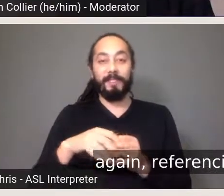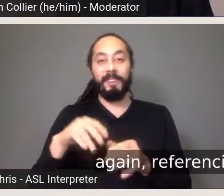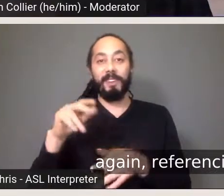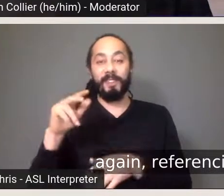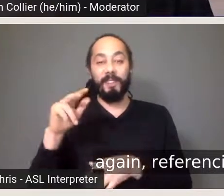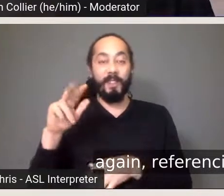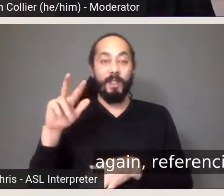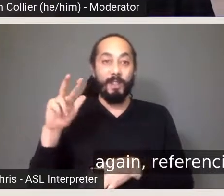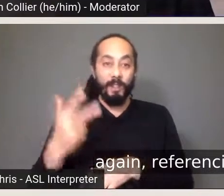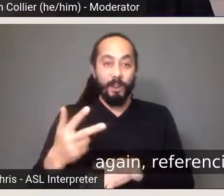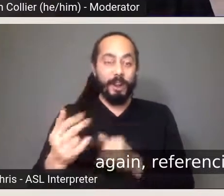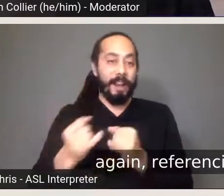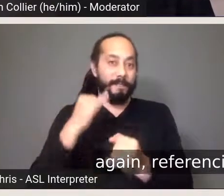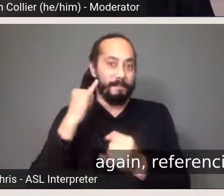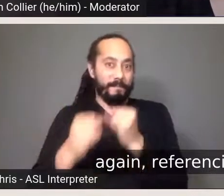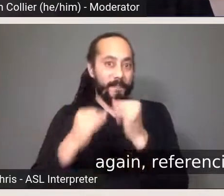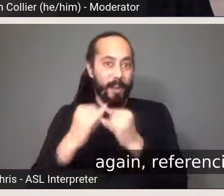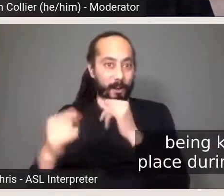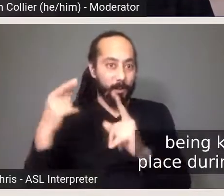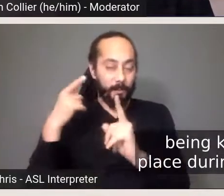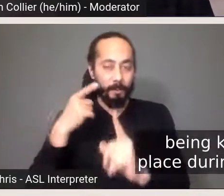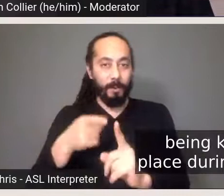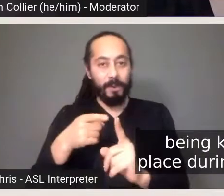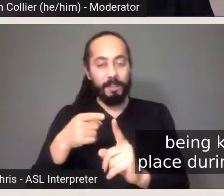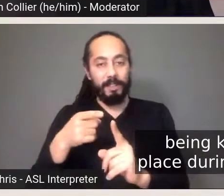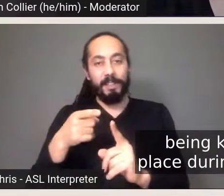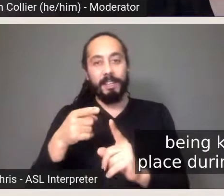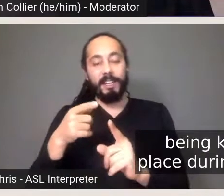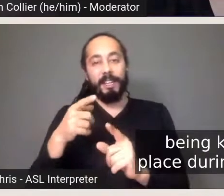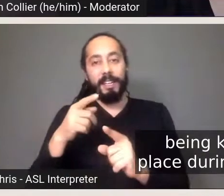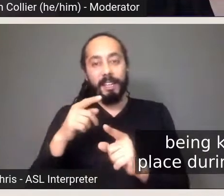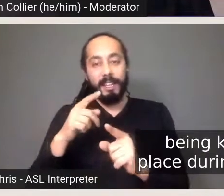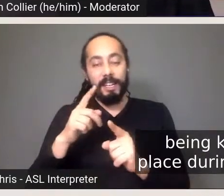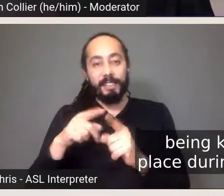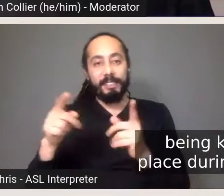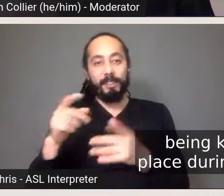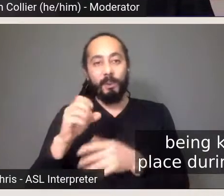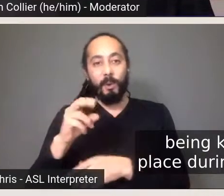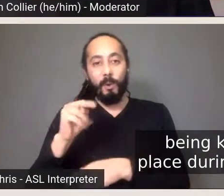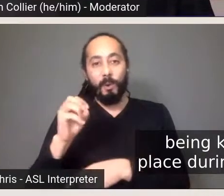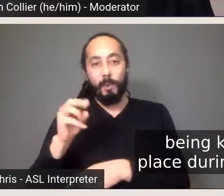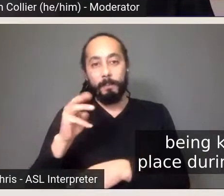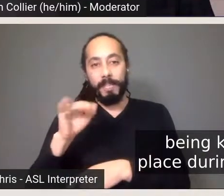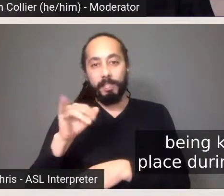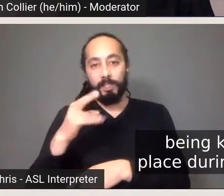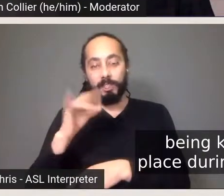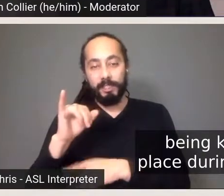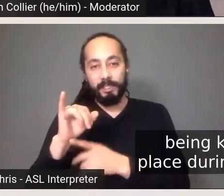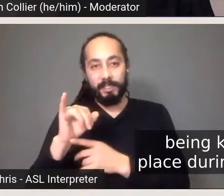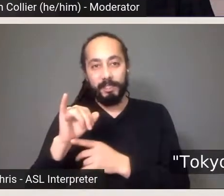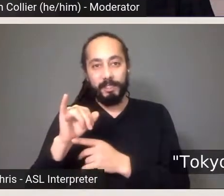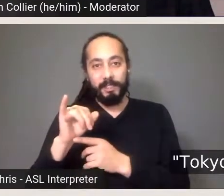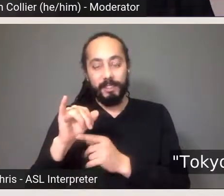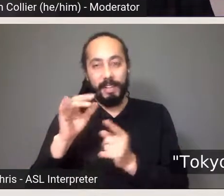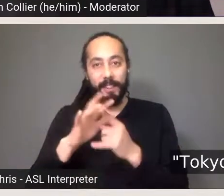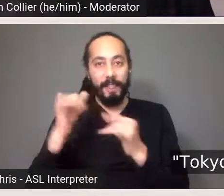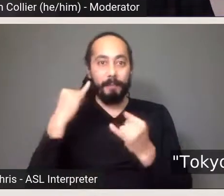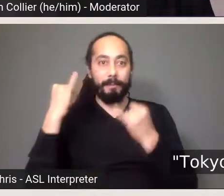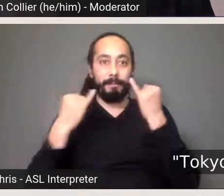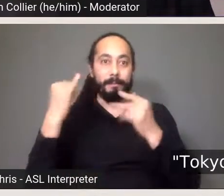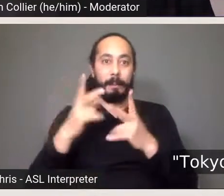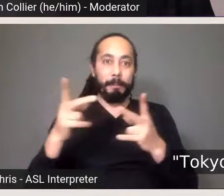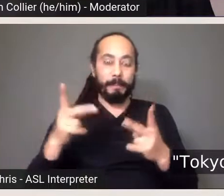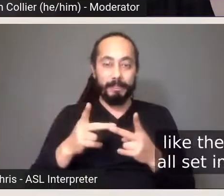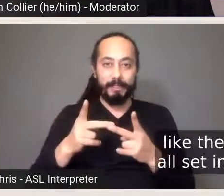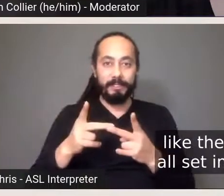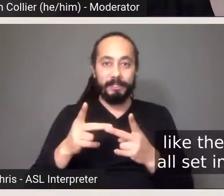again, referencing that idea of Onomichi being kind of this idyllic place during the post-war era, Tokyo Story